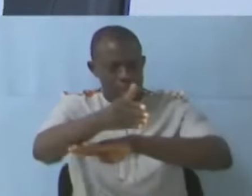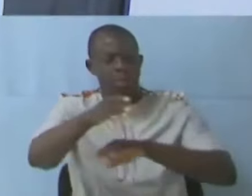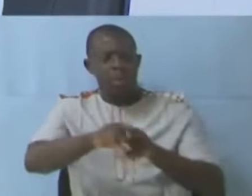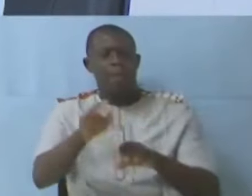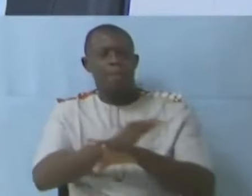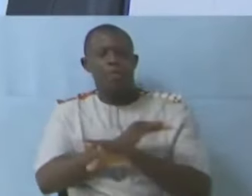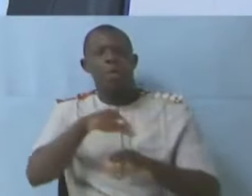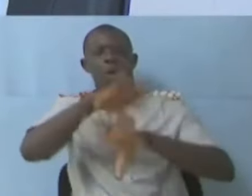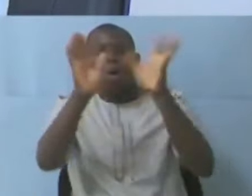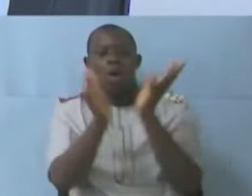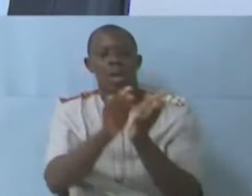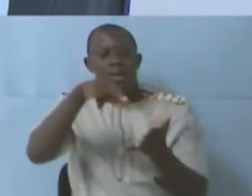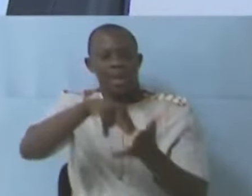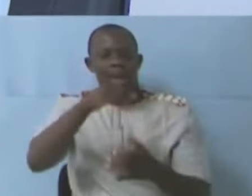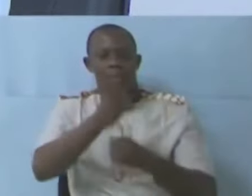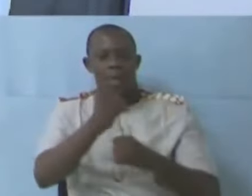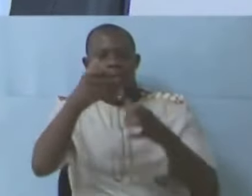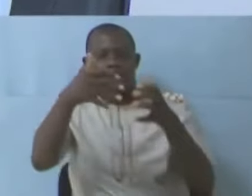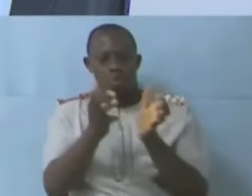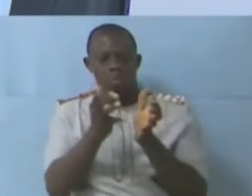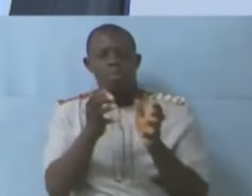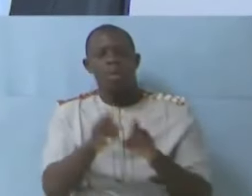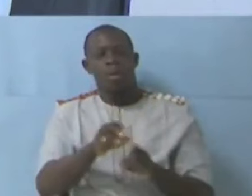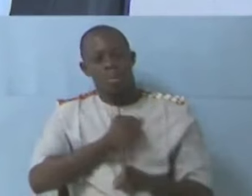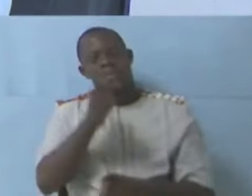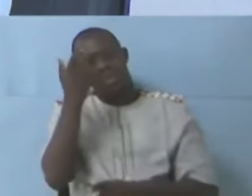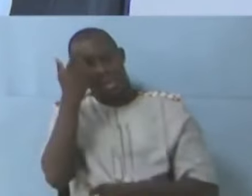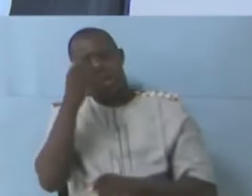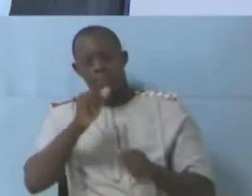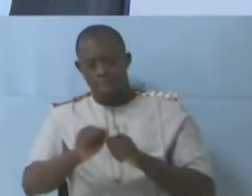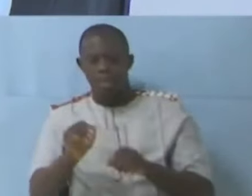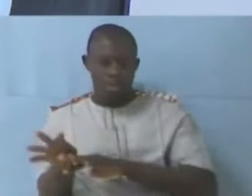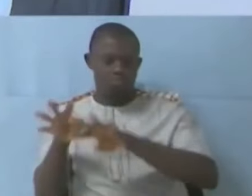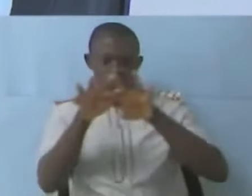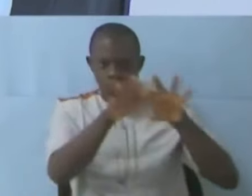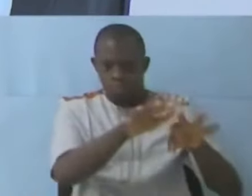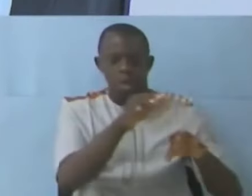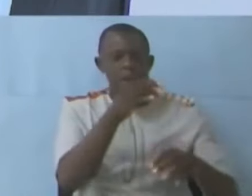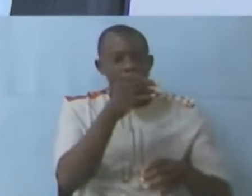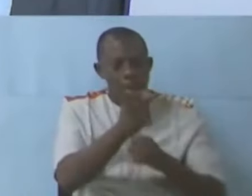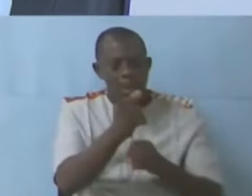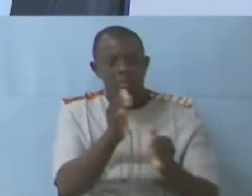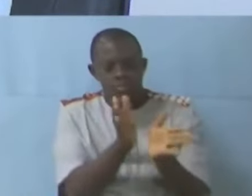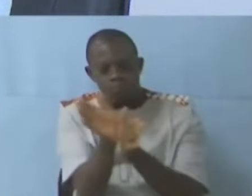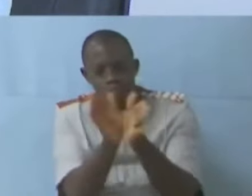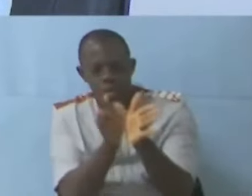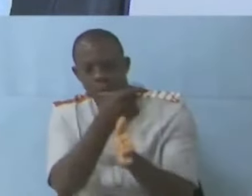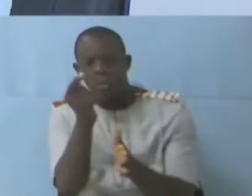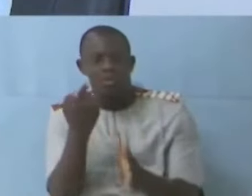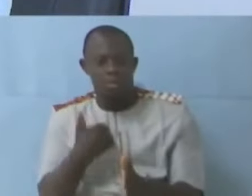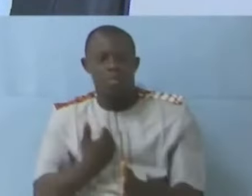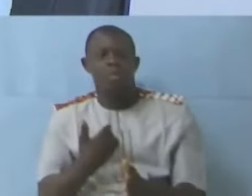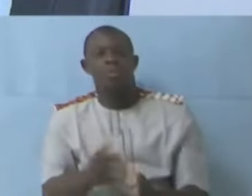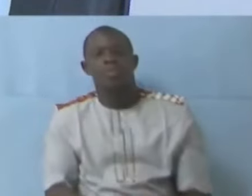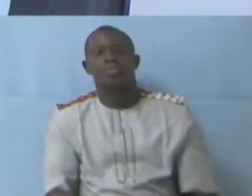as group so man haara ma dem ma convince ni. Then I went to, I said, let me go and convince these people. That's the time I